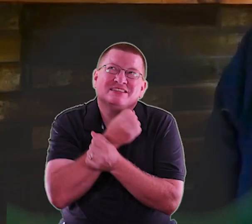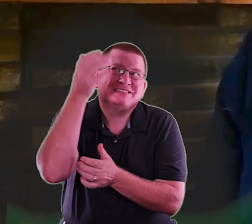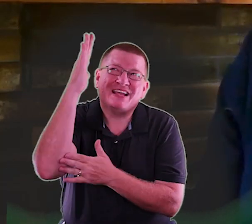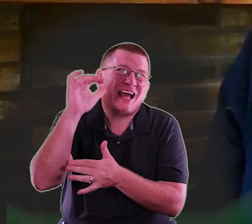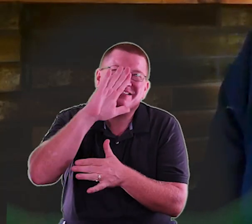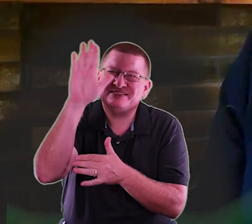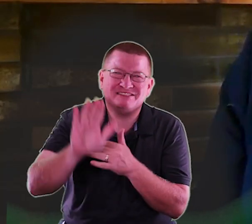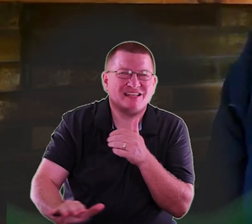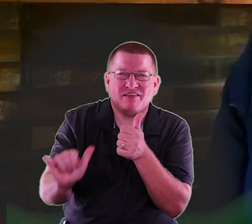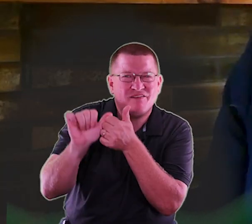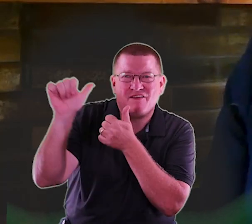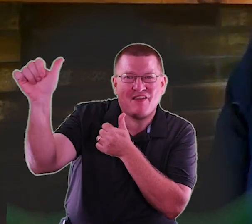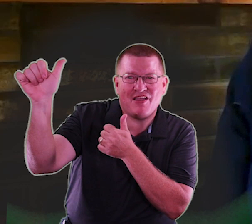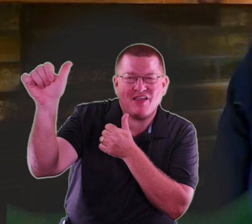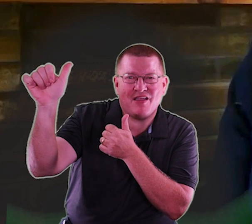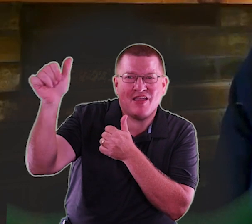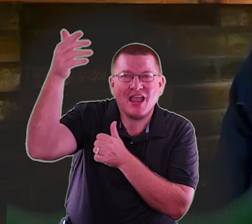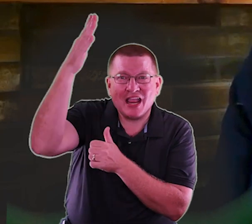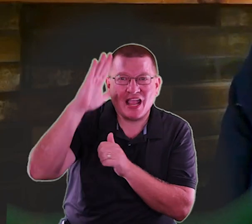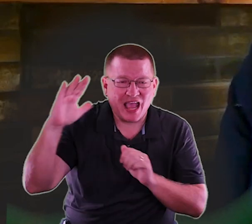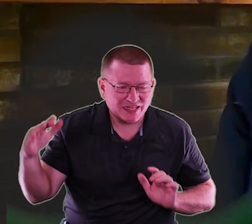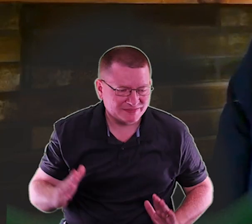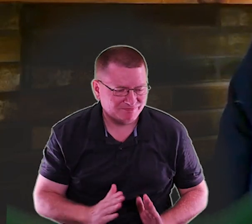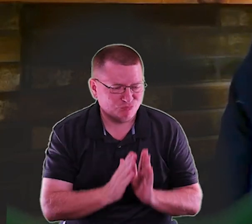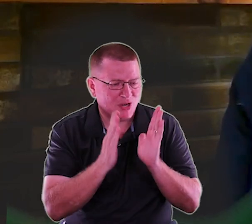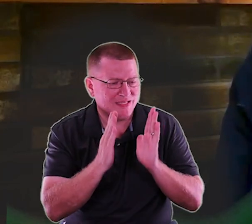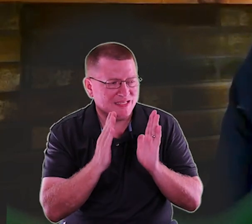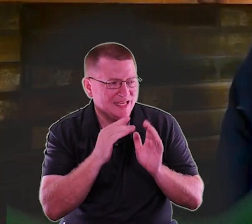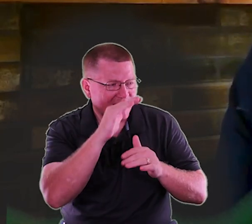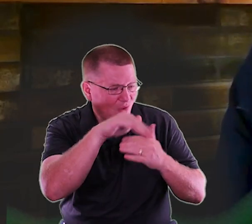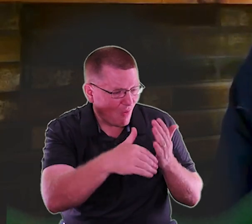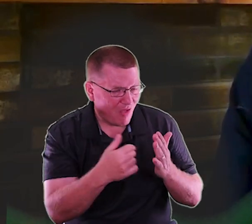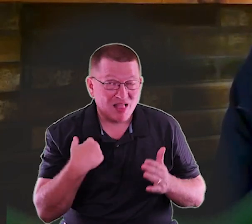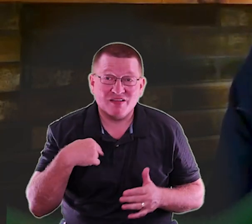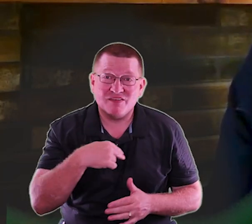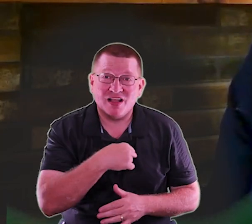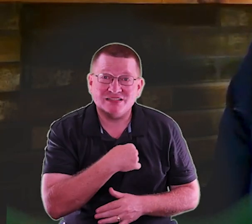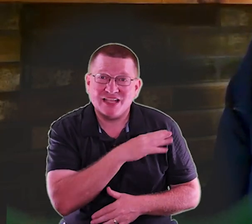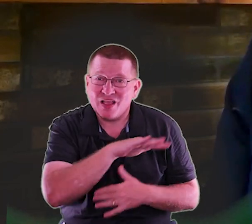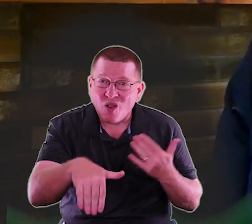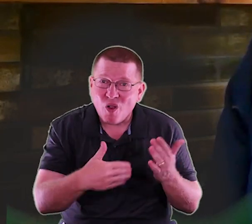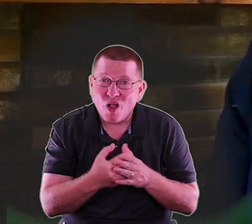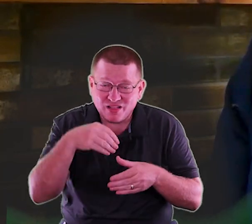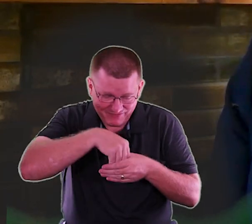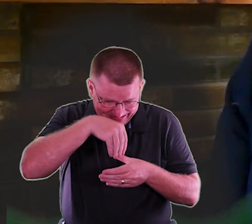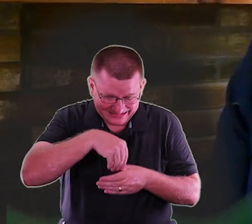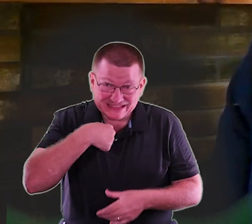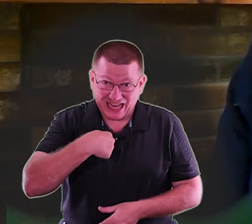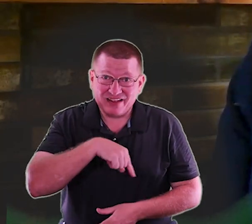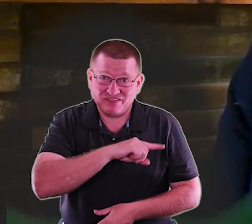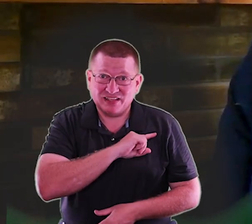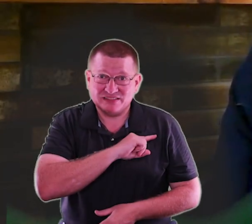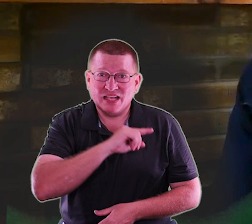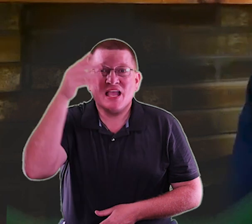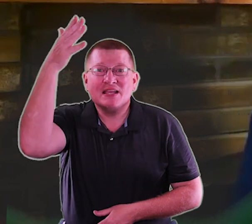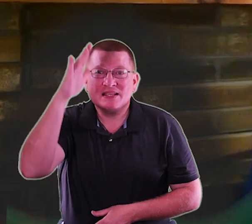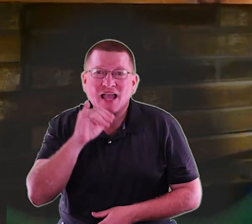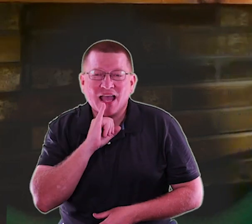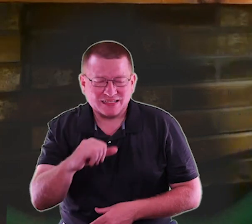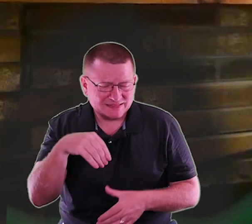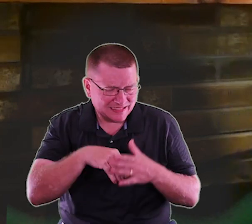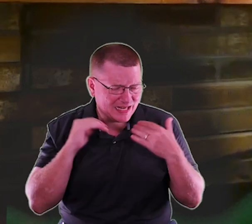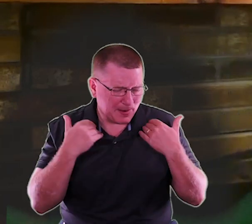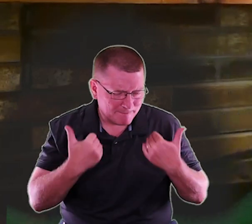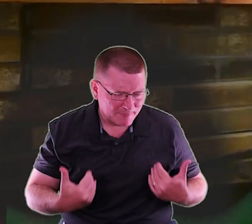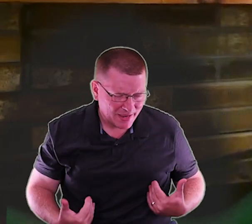off. God is present in creation, in each of us and in all of us. God is flesh and